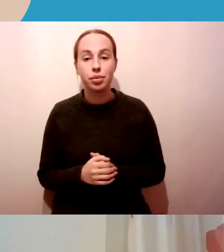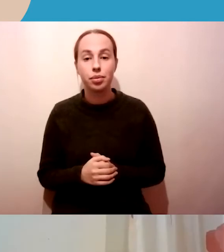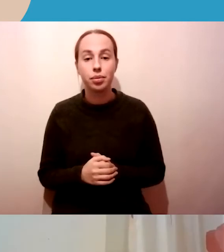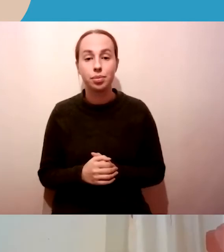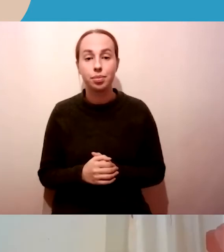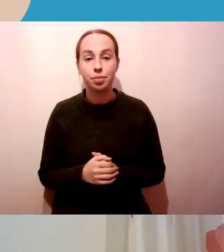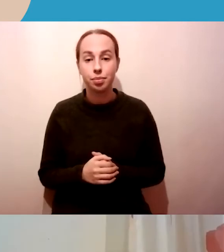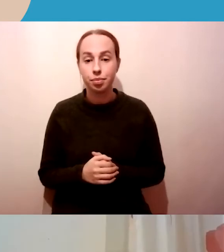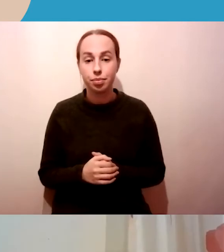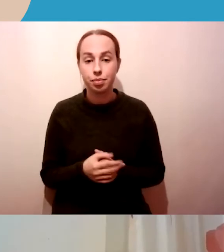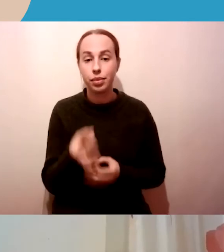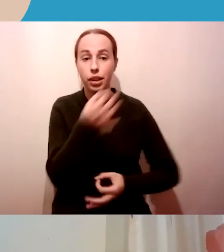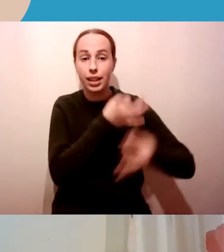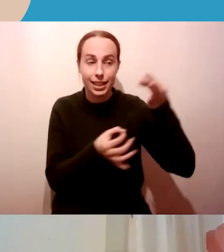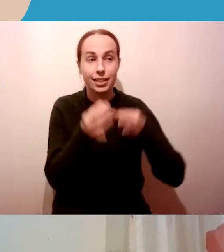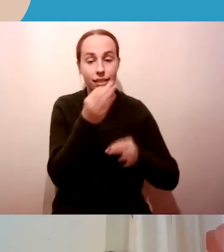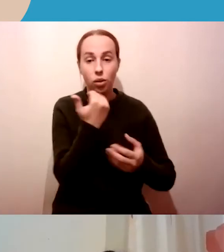Ms. Žiobienė,